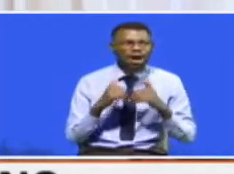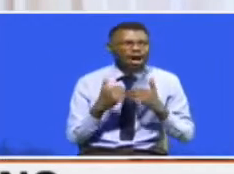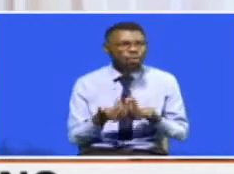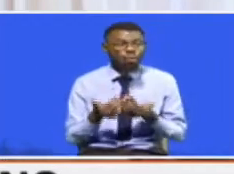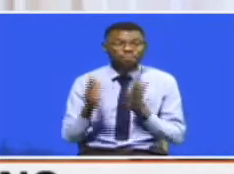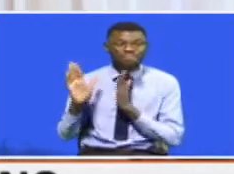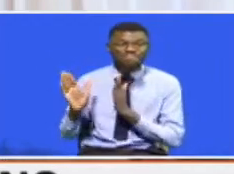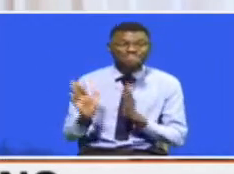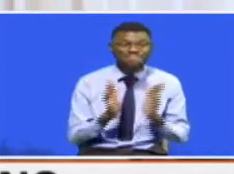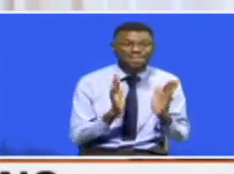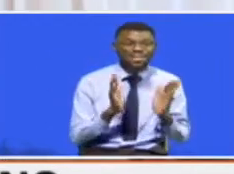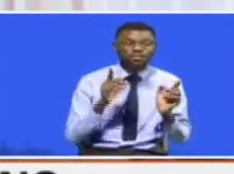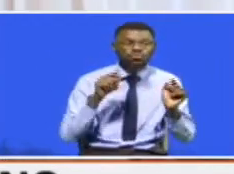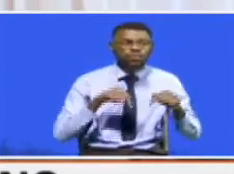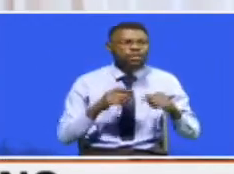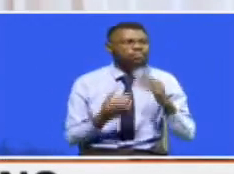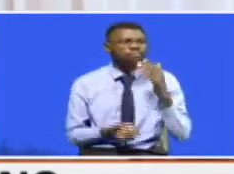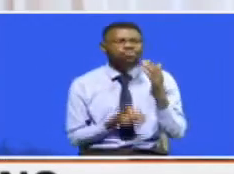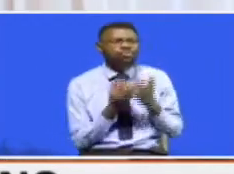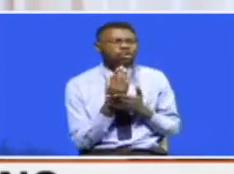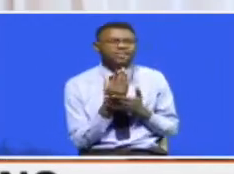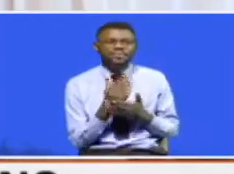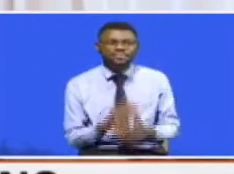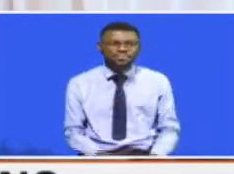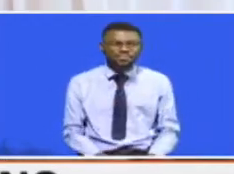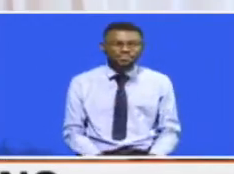are launching today, it's a sector-based